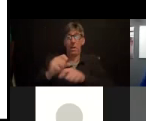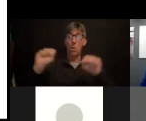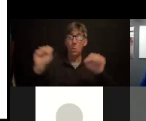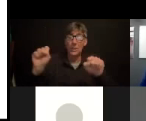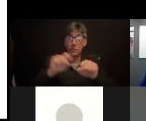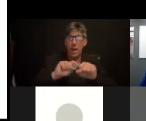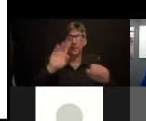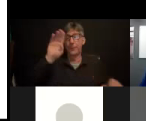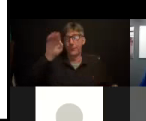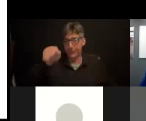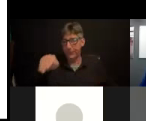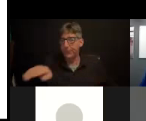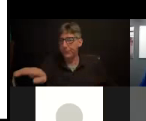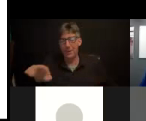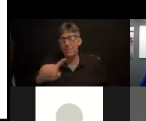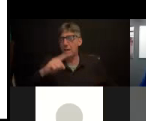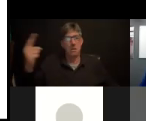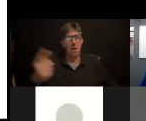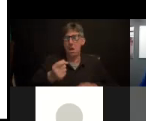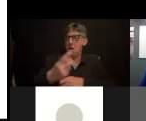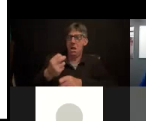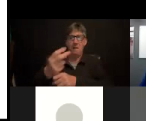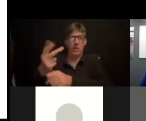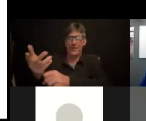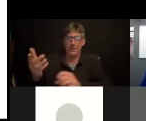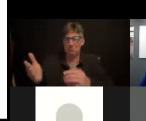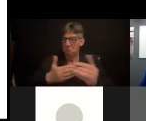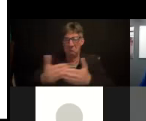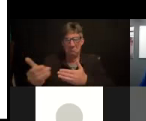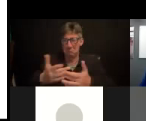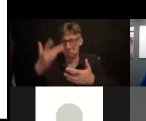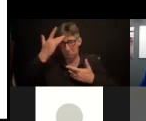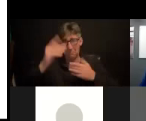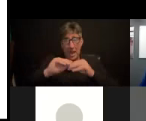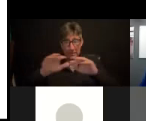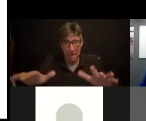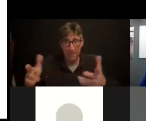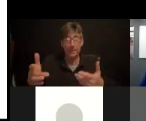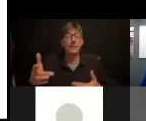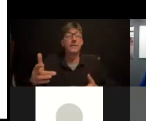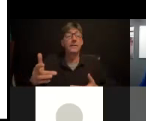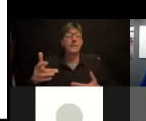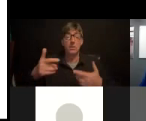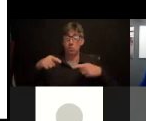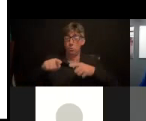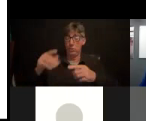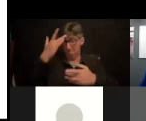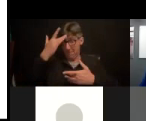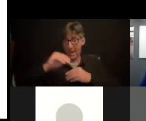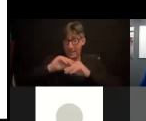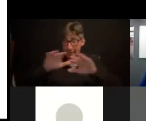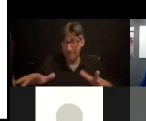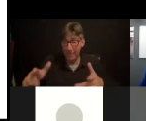seasonally even pre-pandemic. And that furthermore, that throughout the pandemic, our paratransit